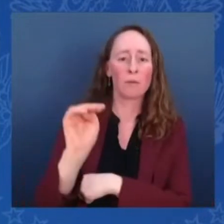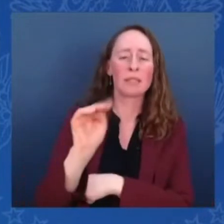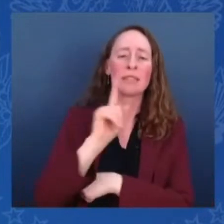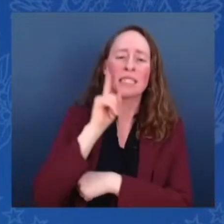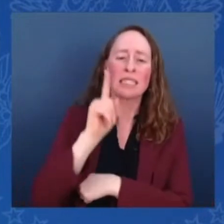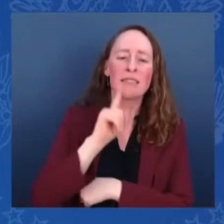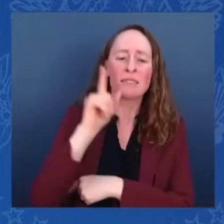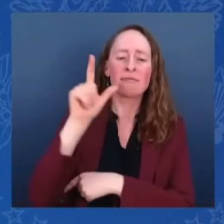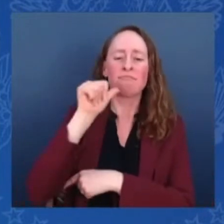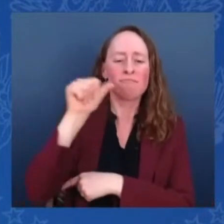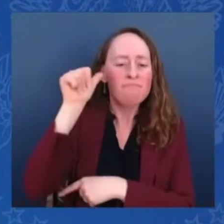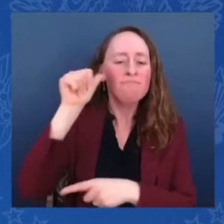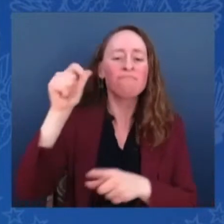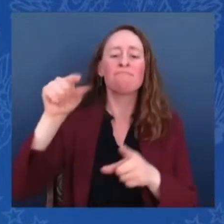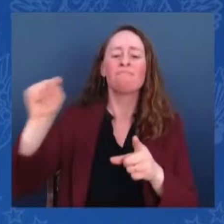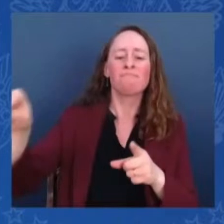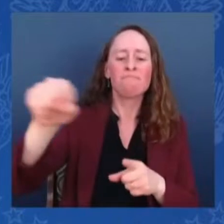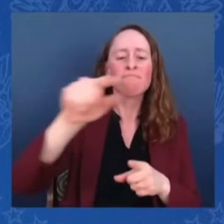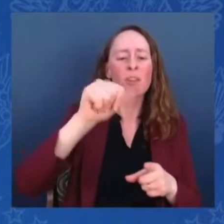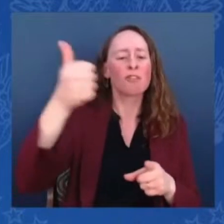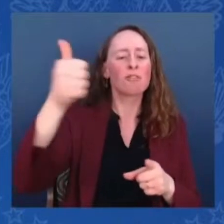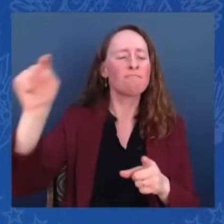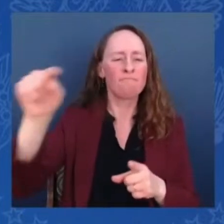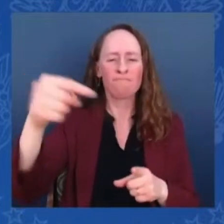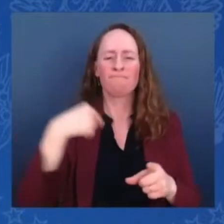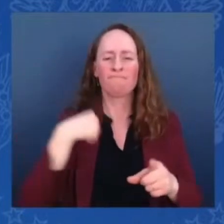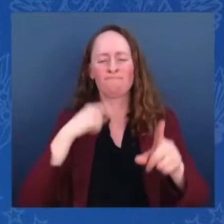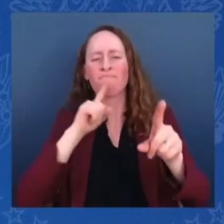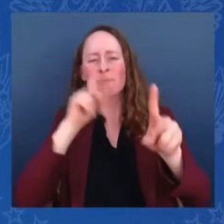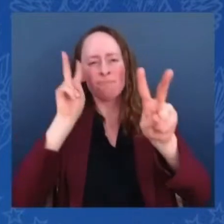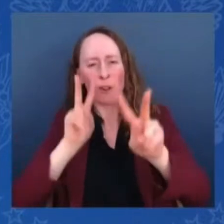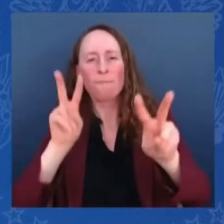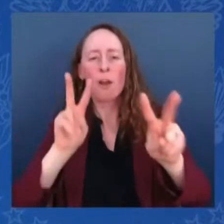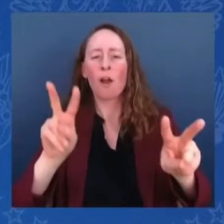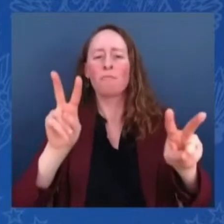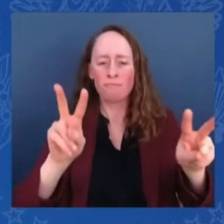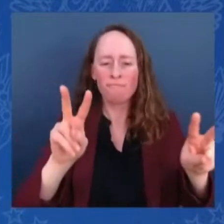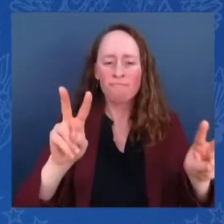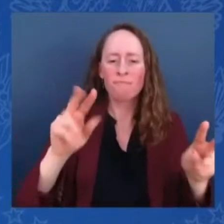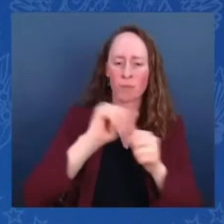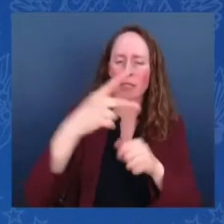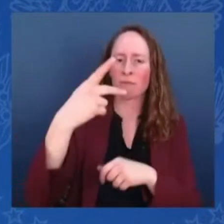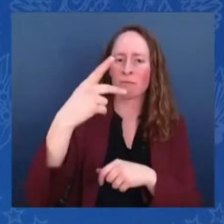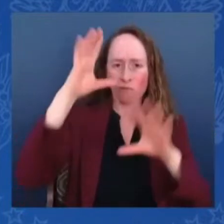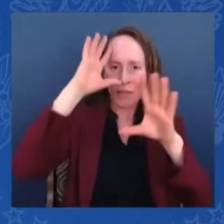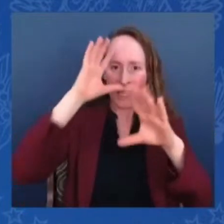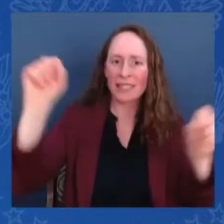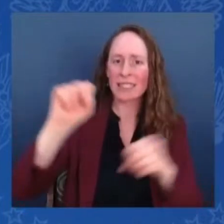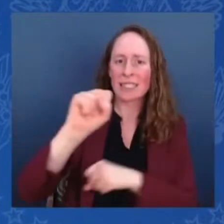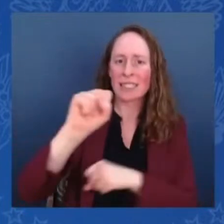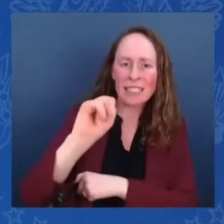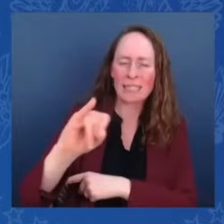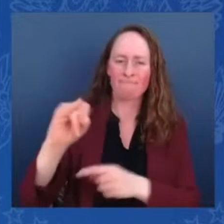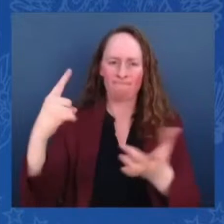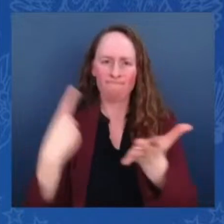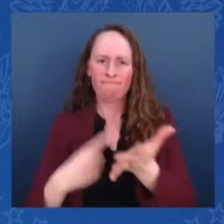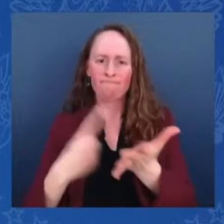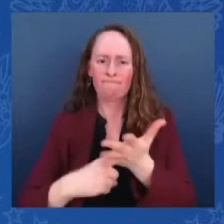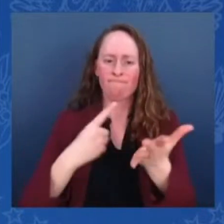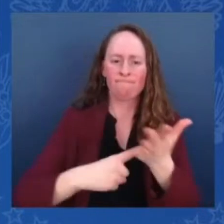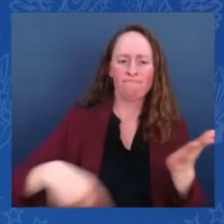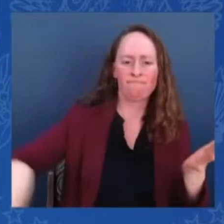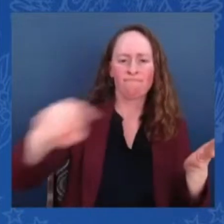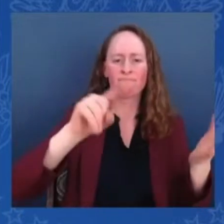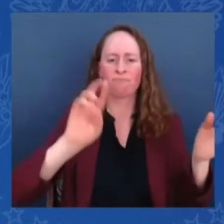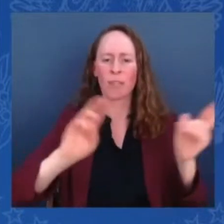forward to speaking with President Sisi soon. We're pressing hard to close this. The deal we have structured would